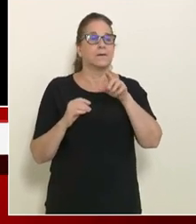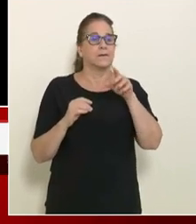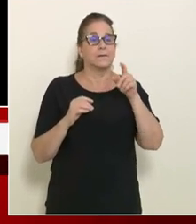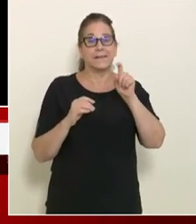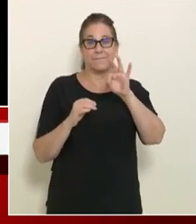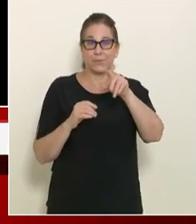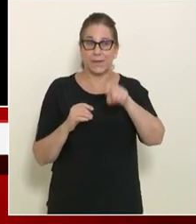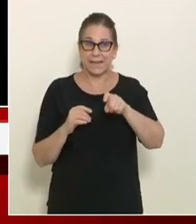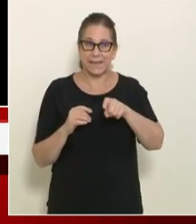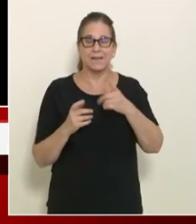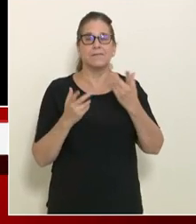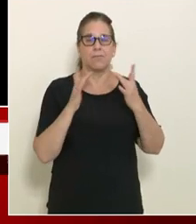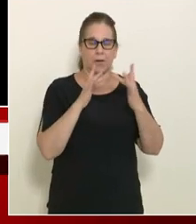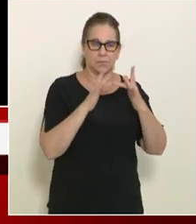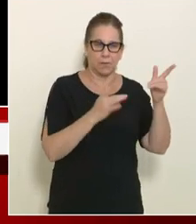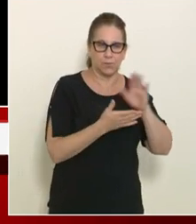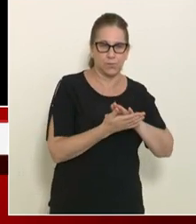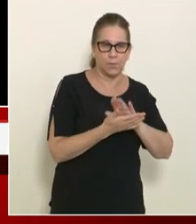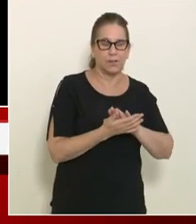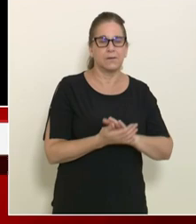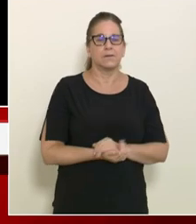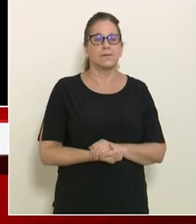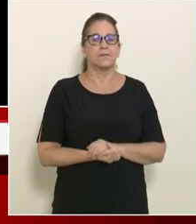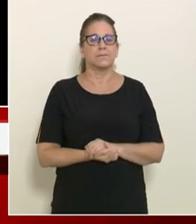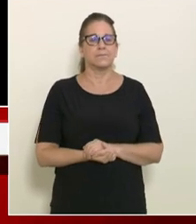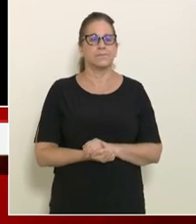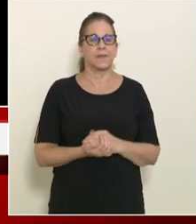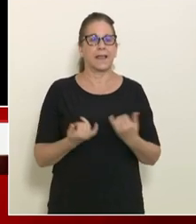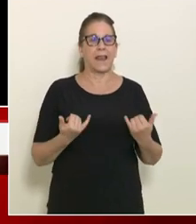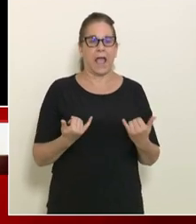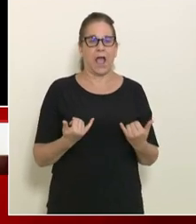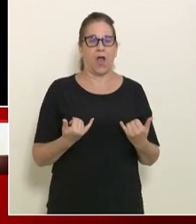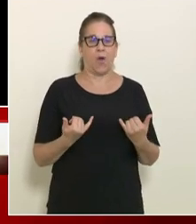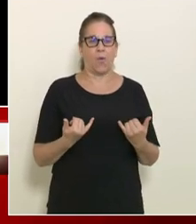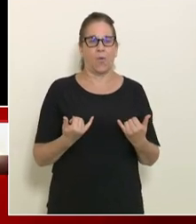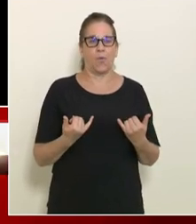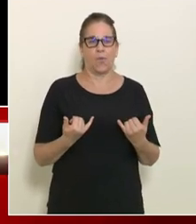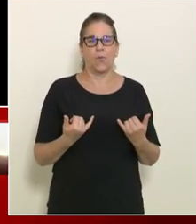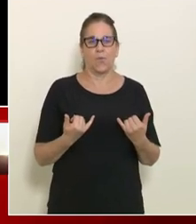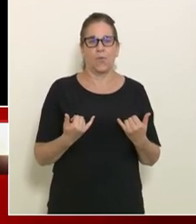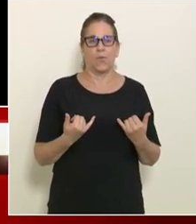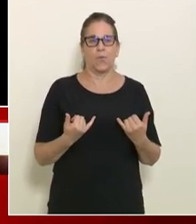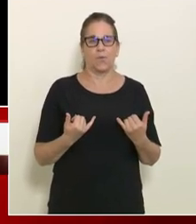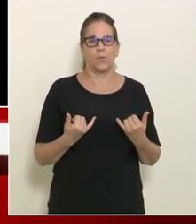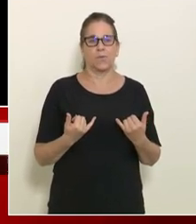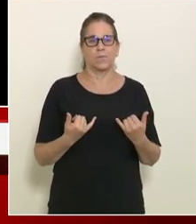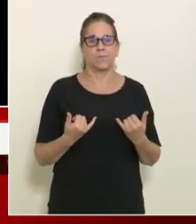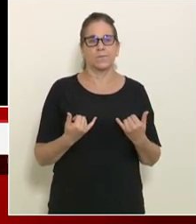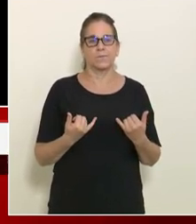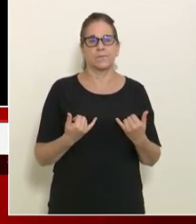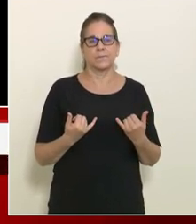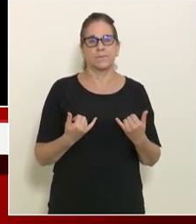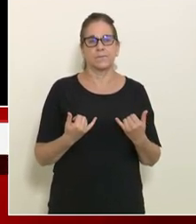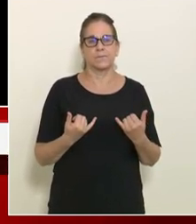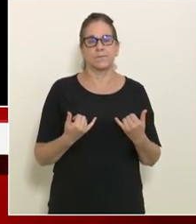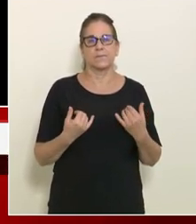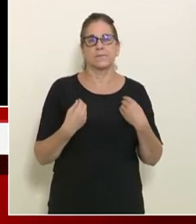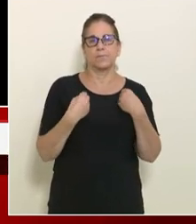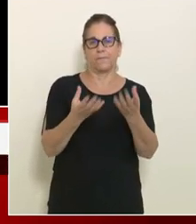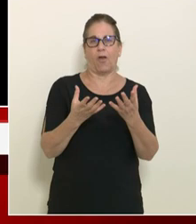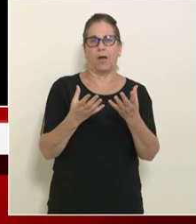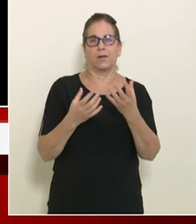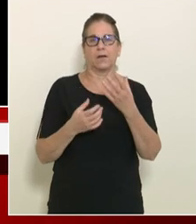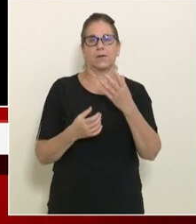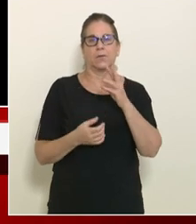process. Schools are now facilitating distribution of devices and hotspots, and that will